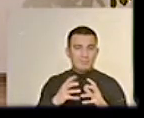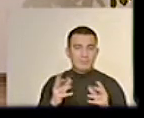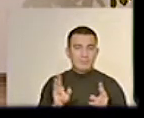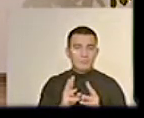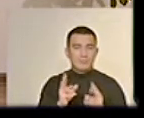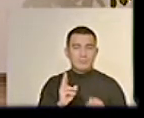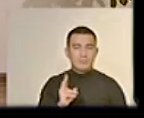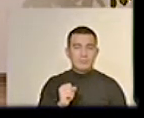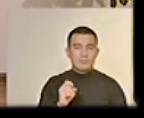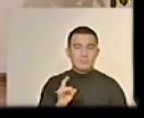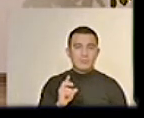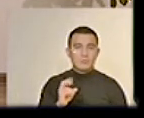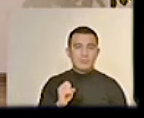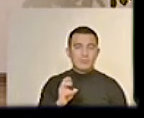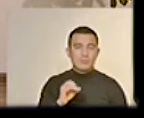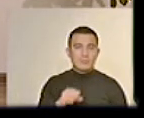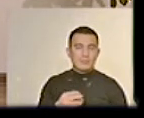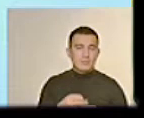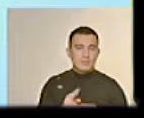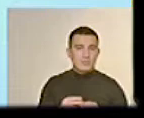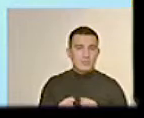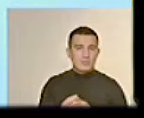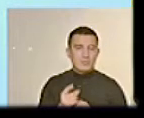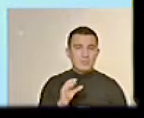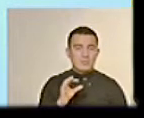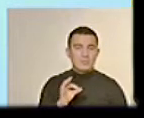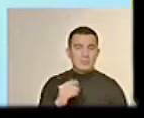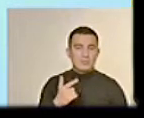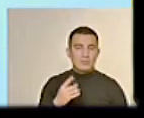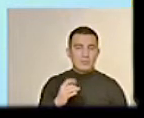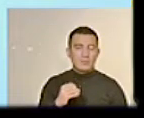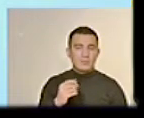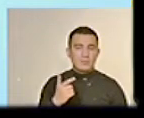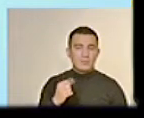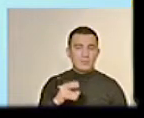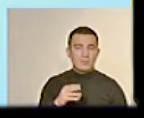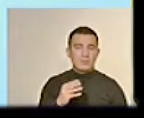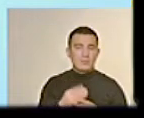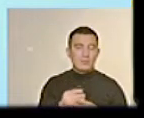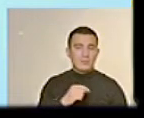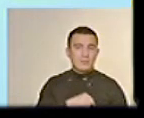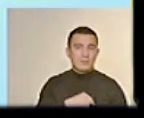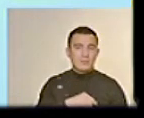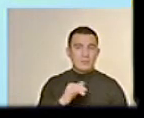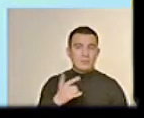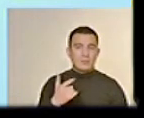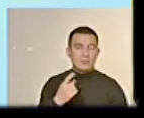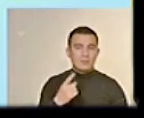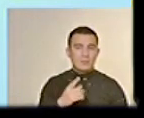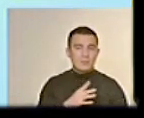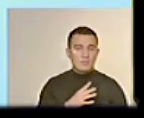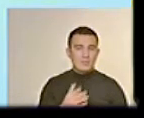angidridni hosil qiladi. Demak, uning agregat holati gaz ekan.